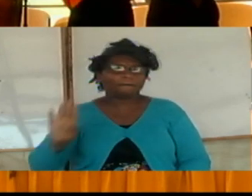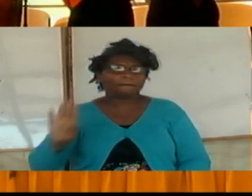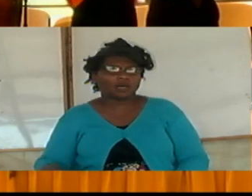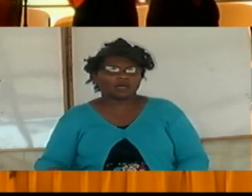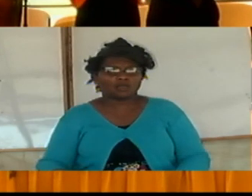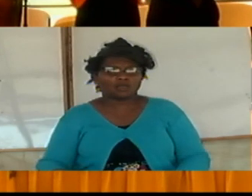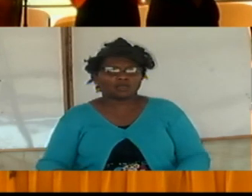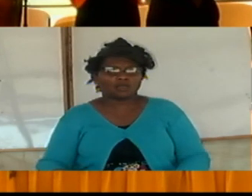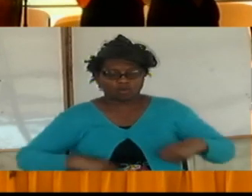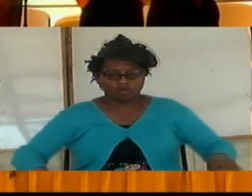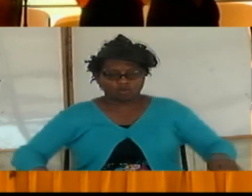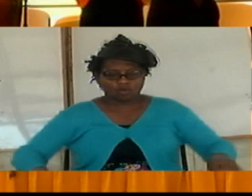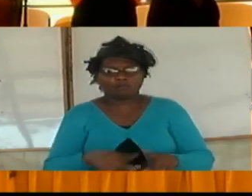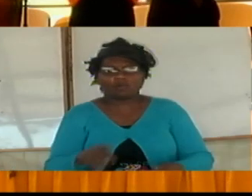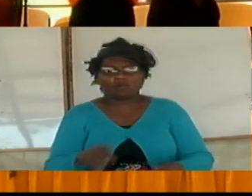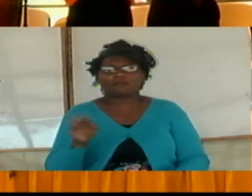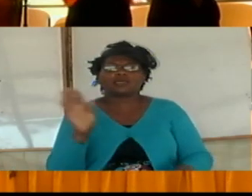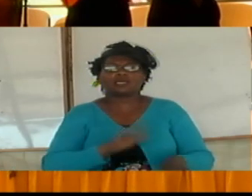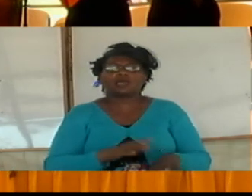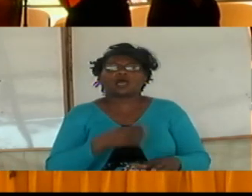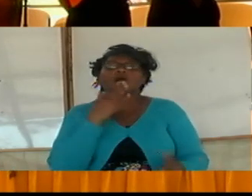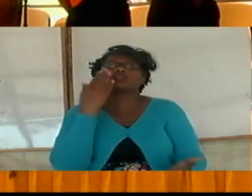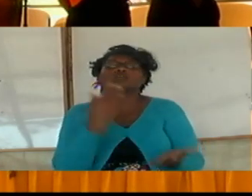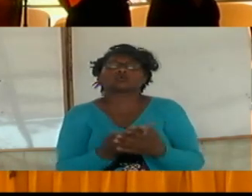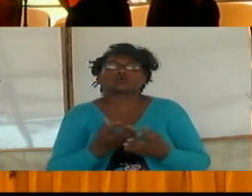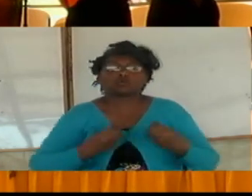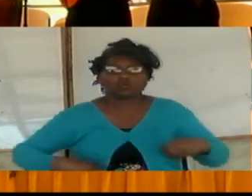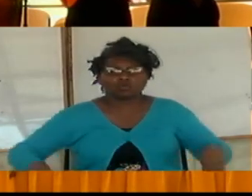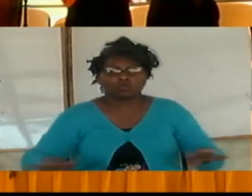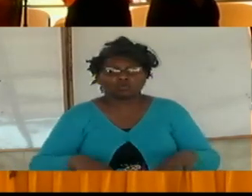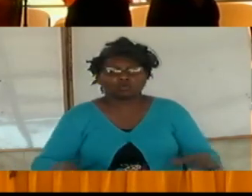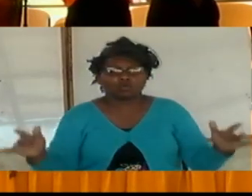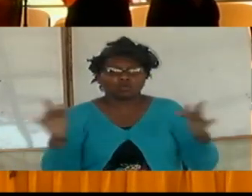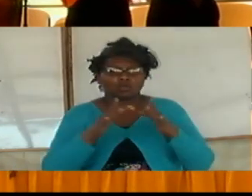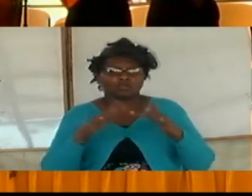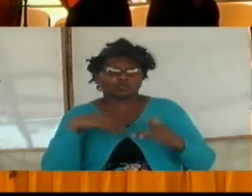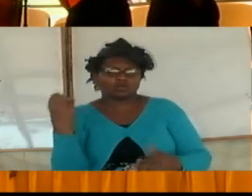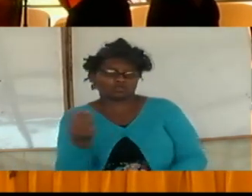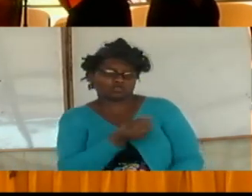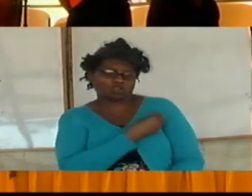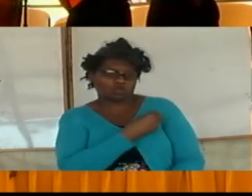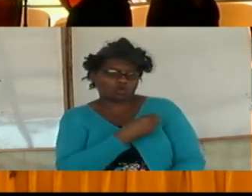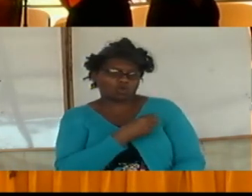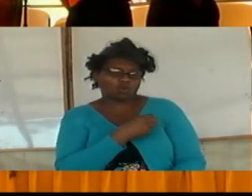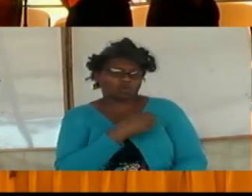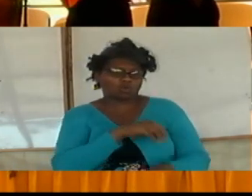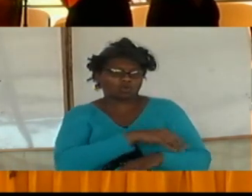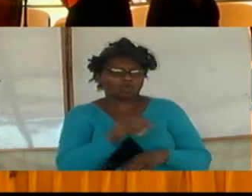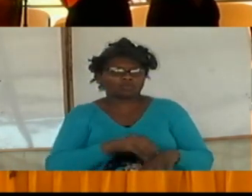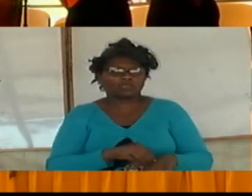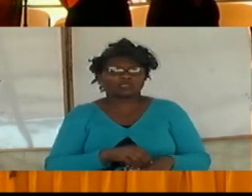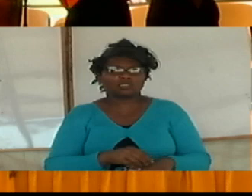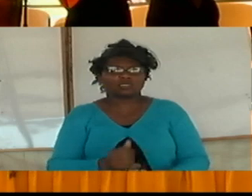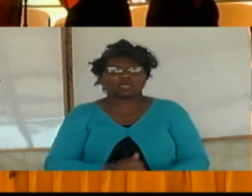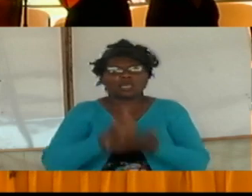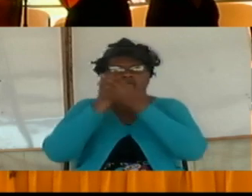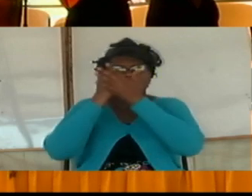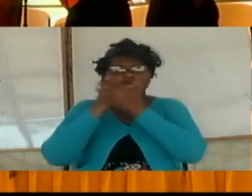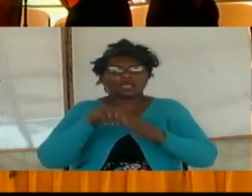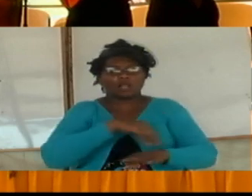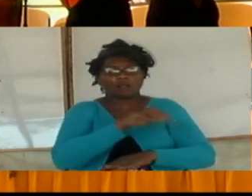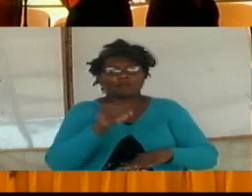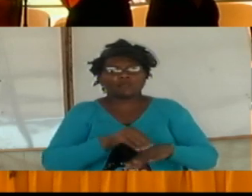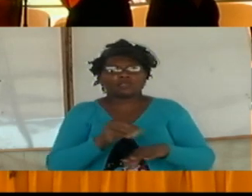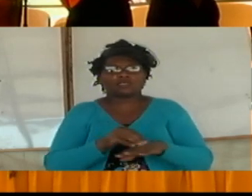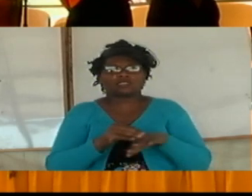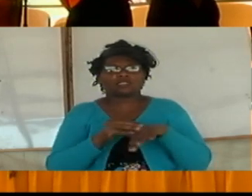hallelujah, full 10,000 and more. Oh, God, touch our minister. Help him, Lord, to speak as thus saith the Lord. We come against every spirit.